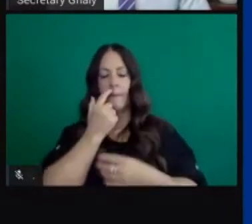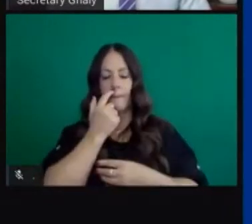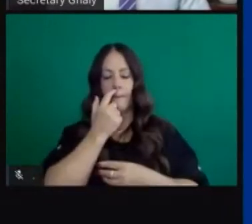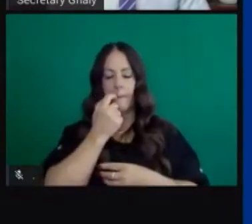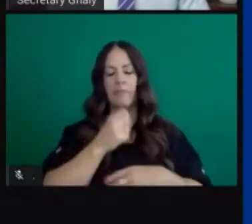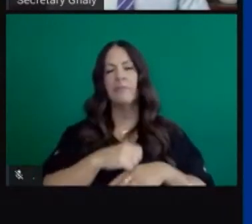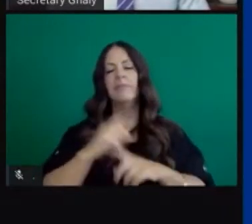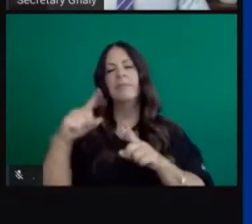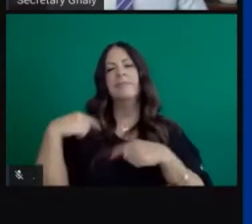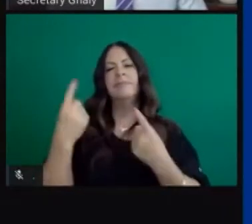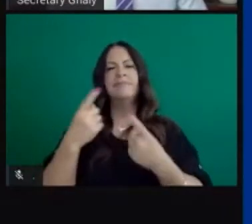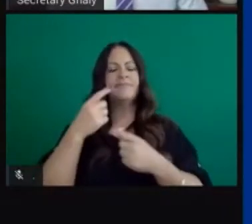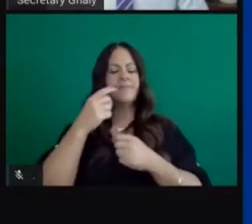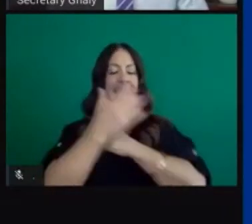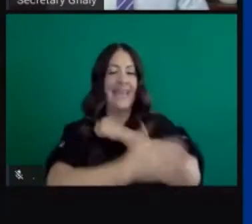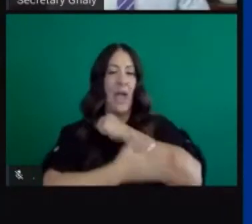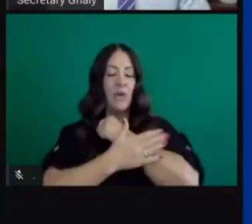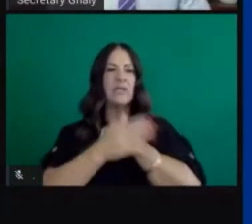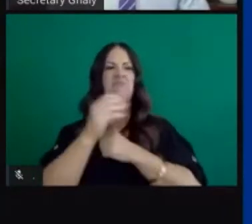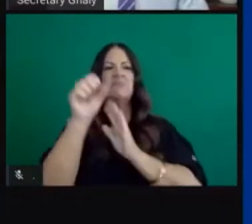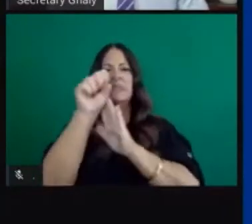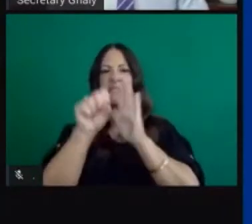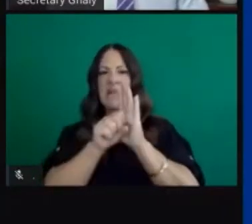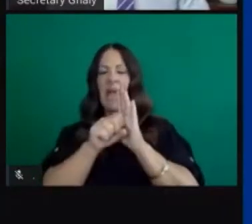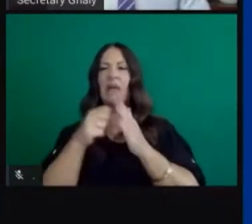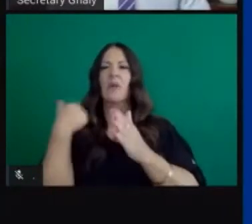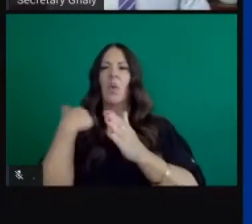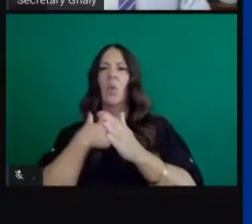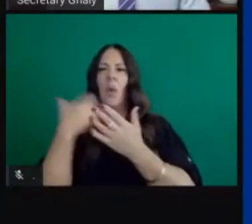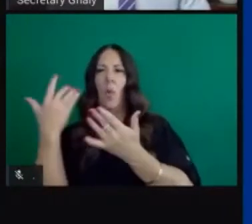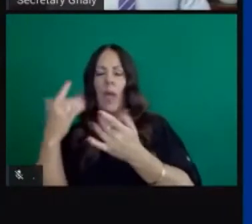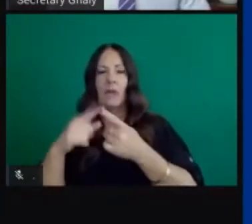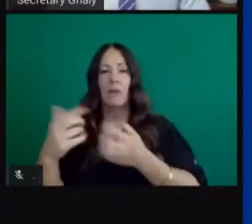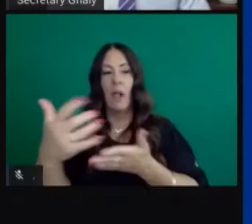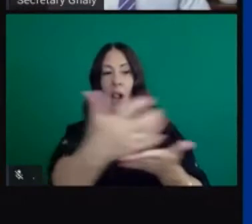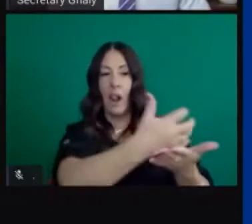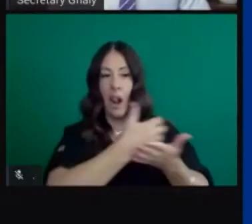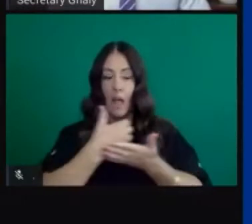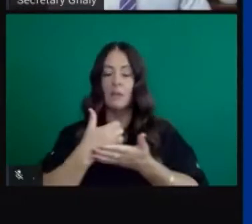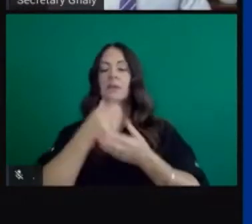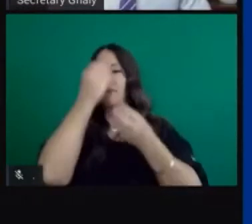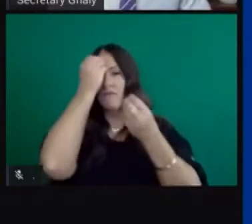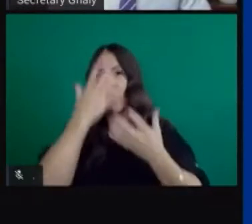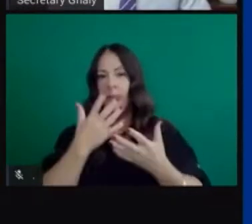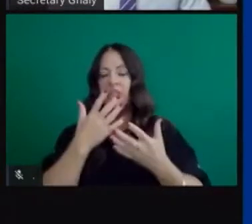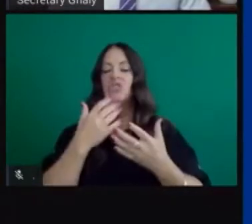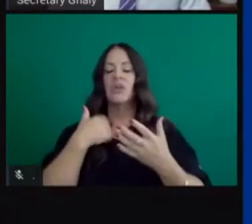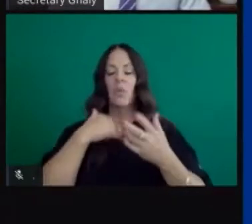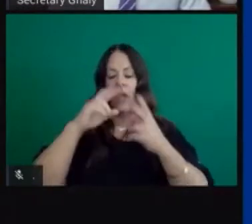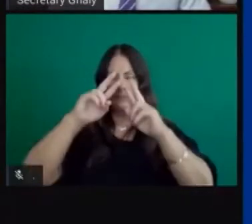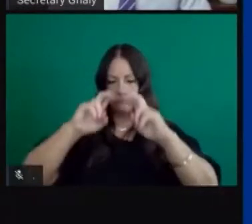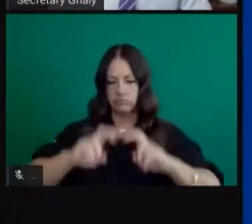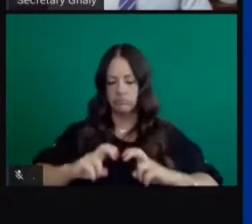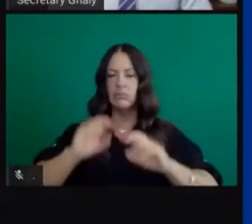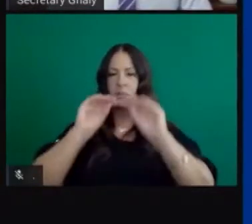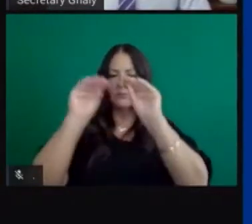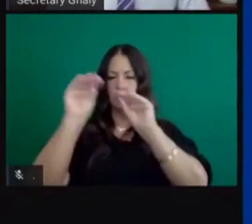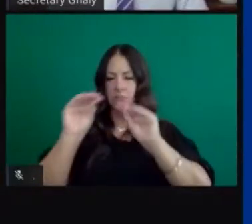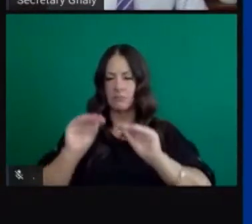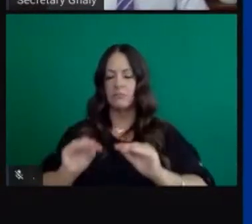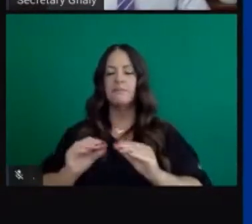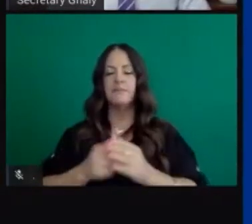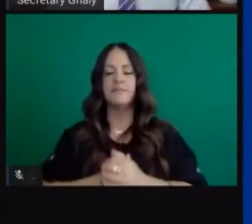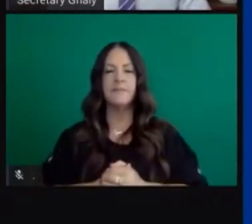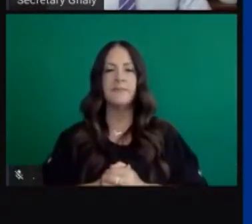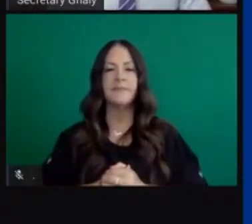for the state to receive all of the data for a specific day or week before analyzing it.